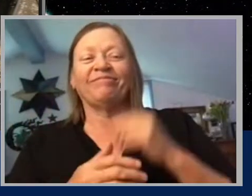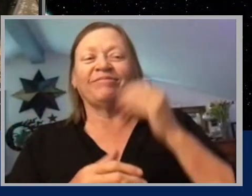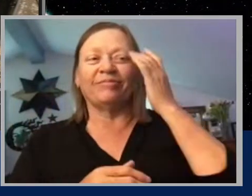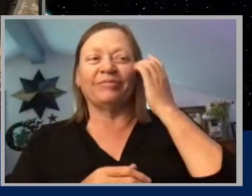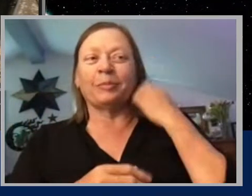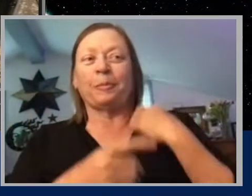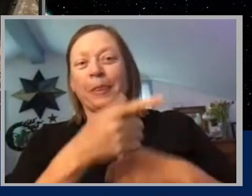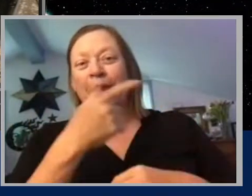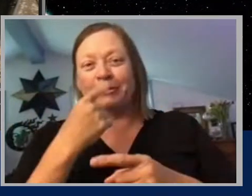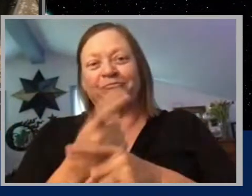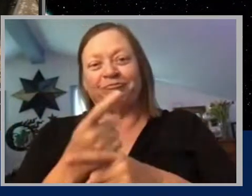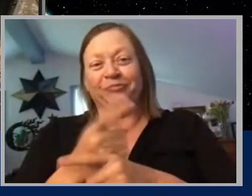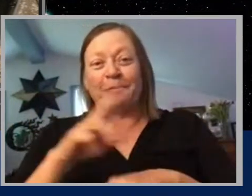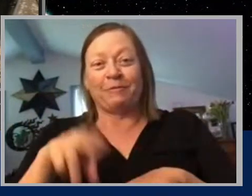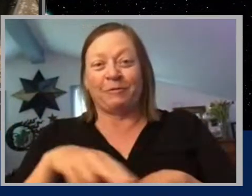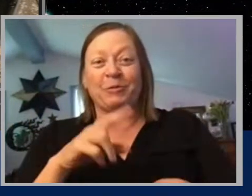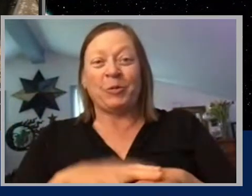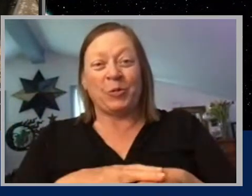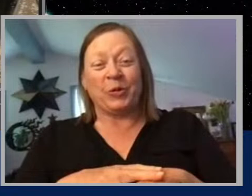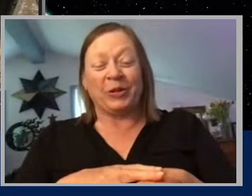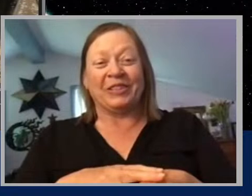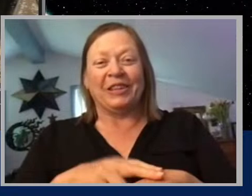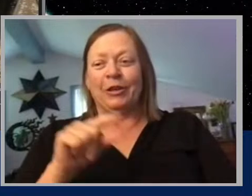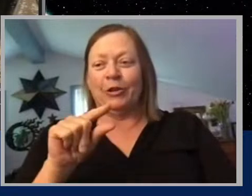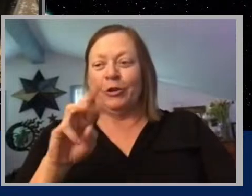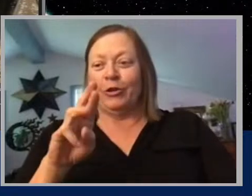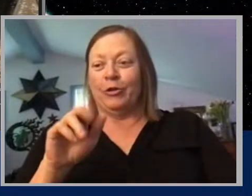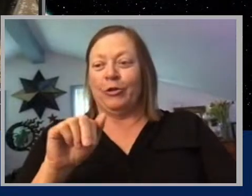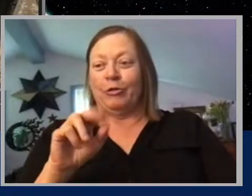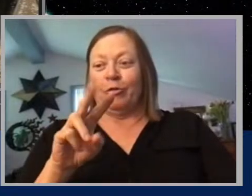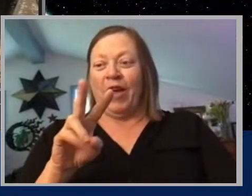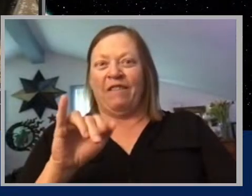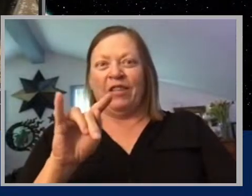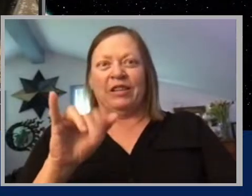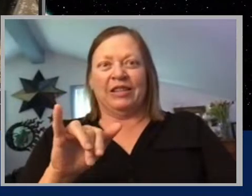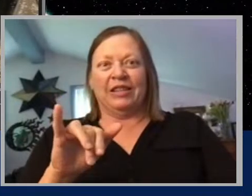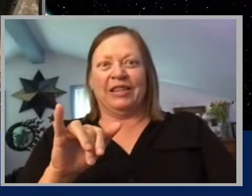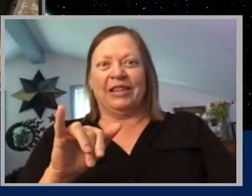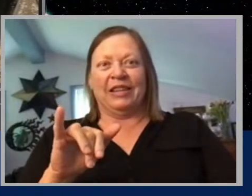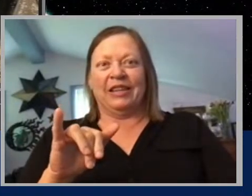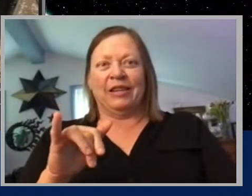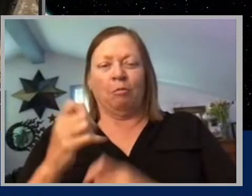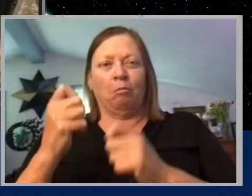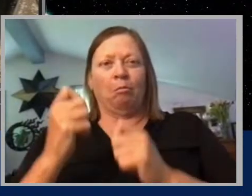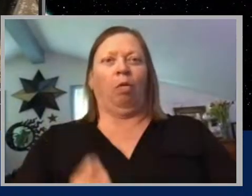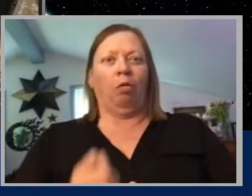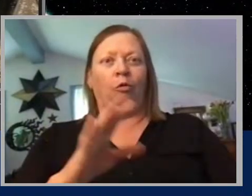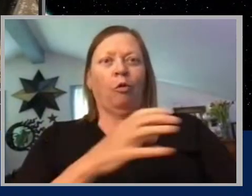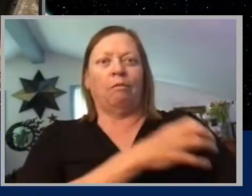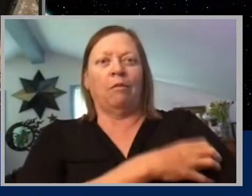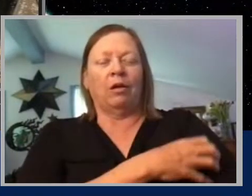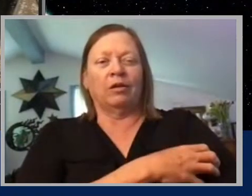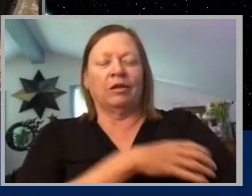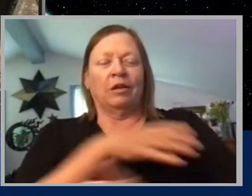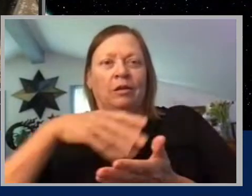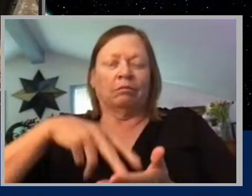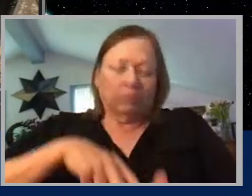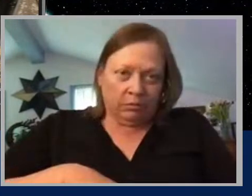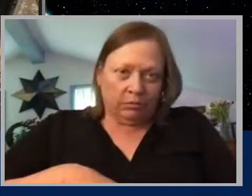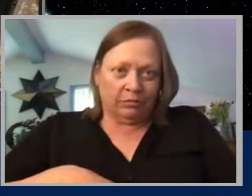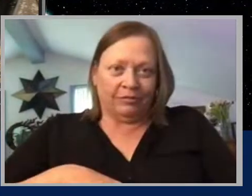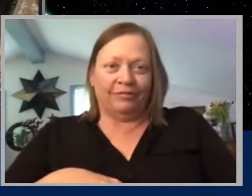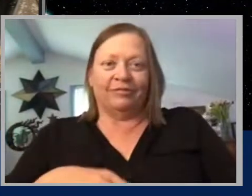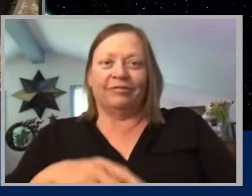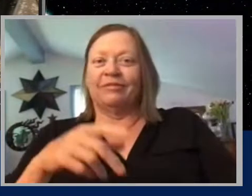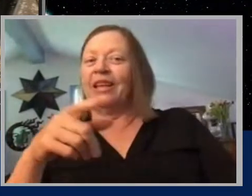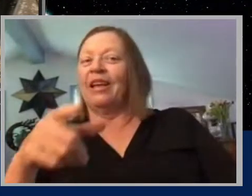is different. It's going to take a while for your muscles to get used to just normal Earth gravity as well. You never know how the crew's going to react.